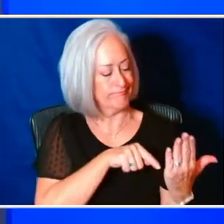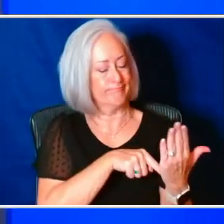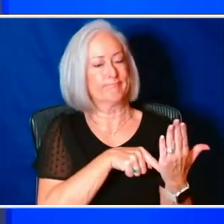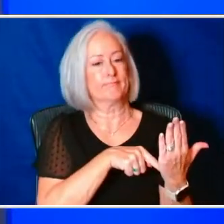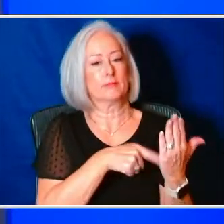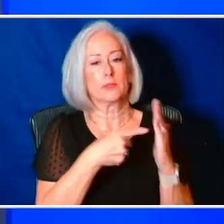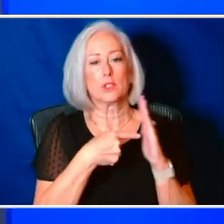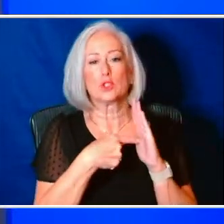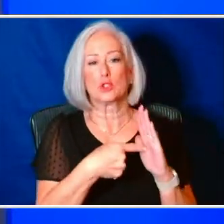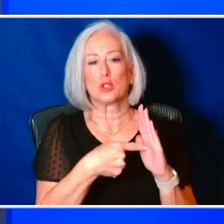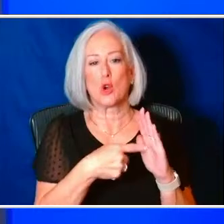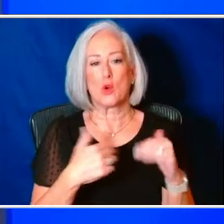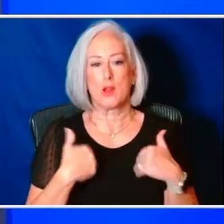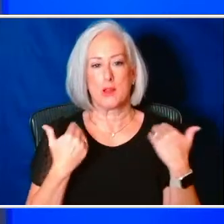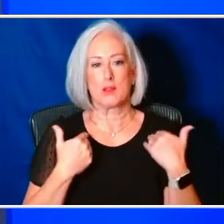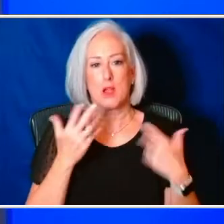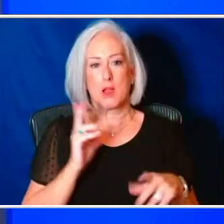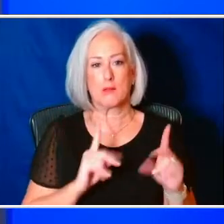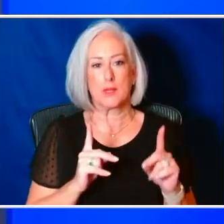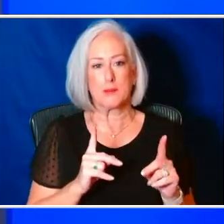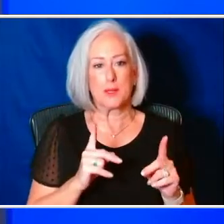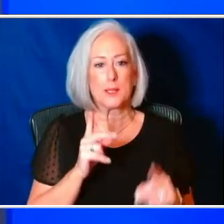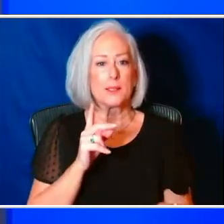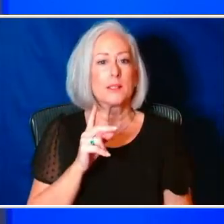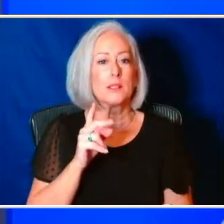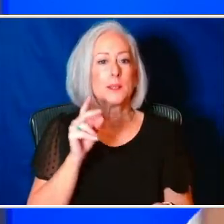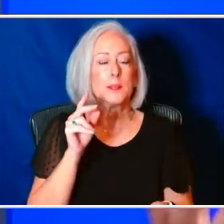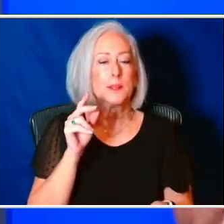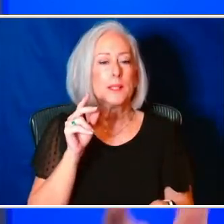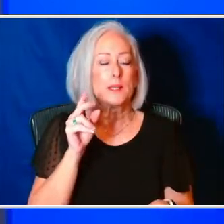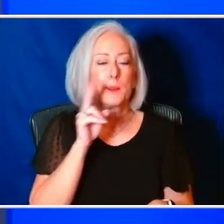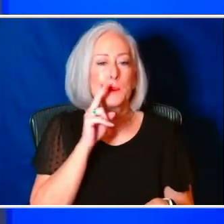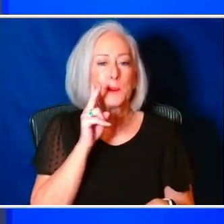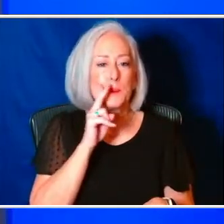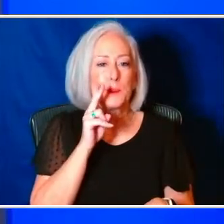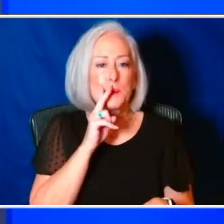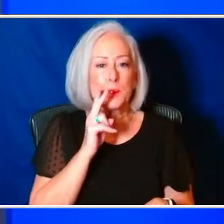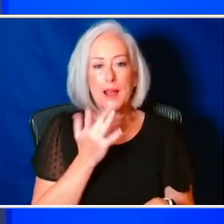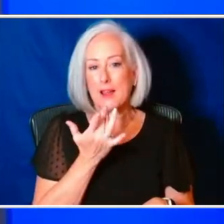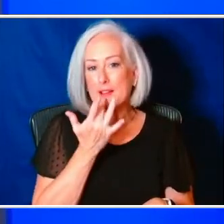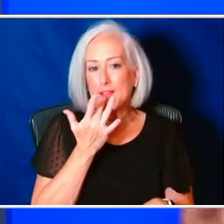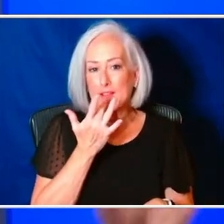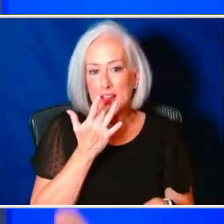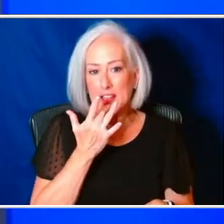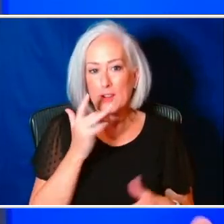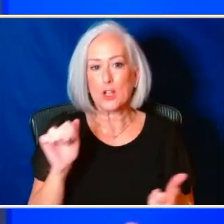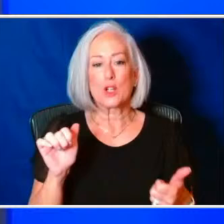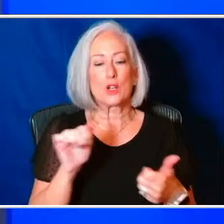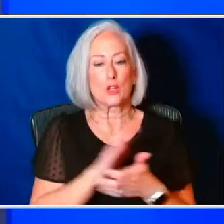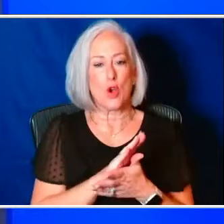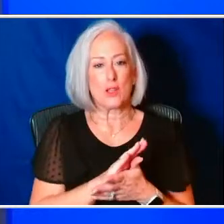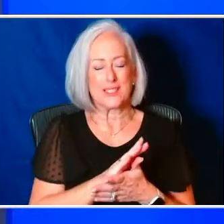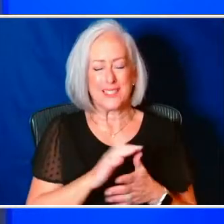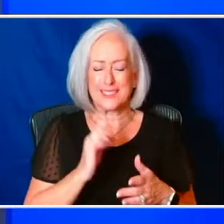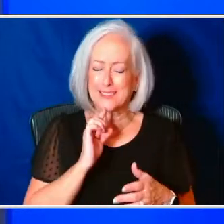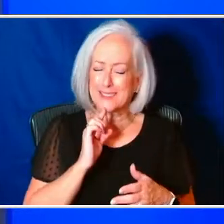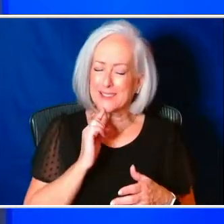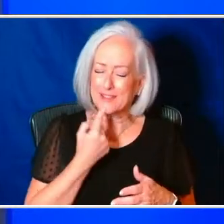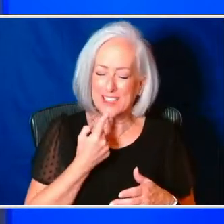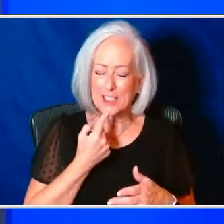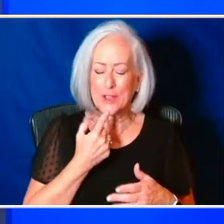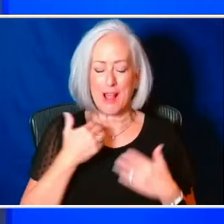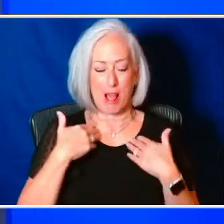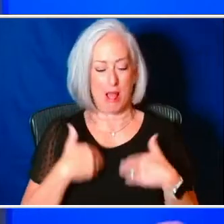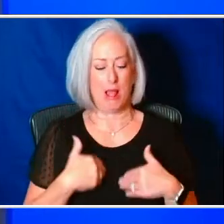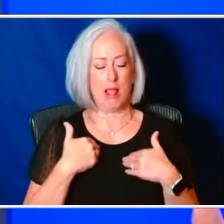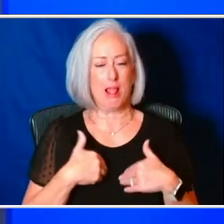people smoking this flavor electronic cigarettes causing severe lung reaction and end up in the ICU and so forth. So